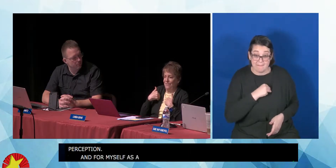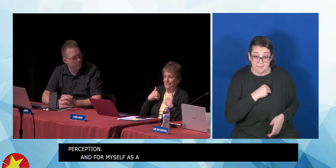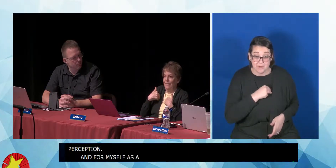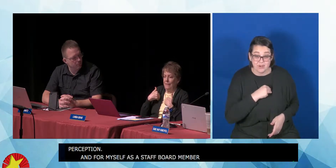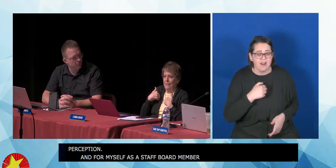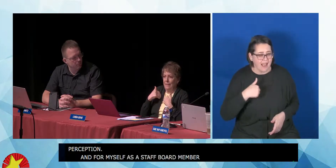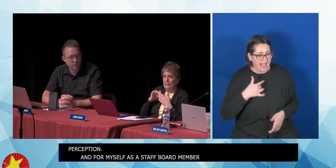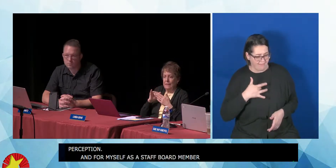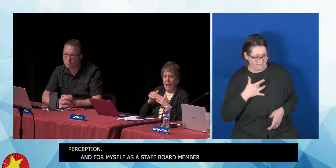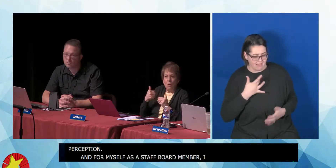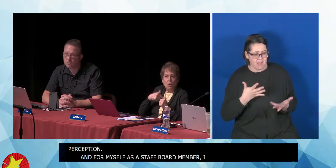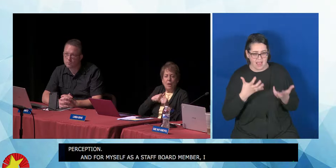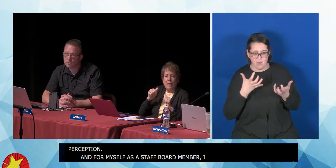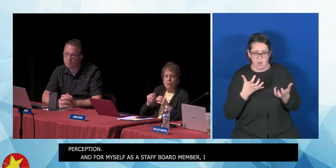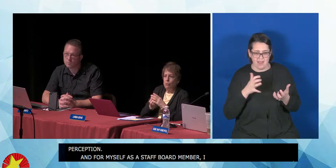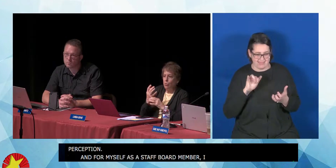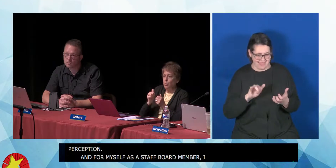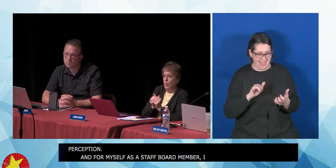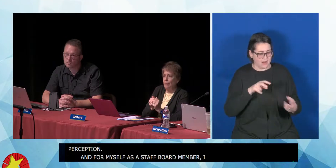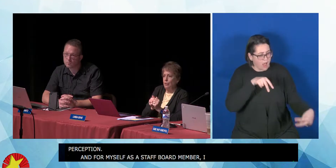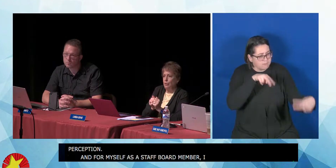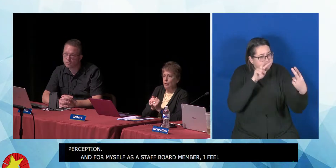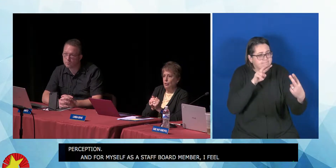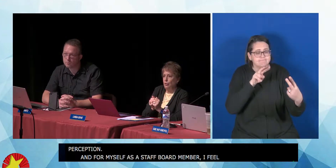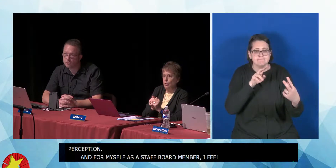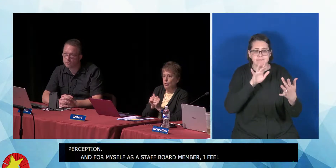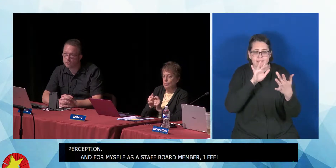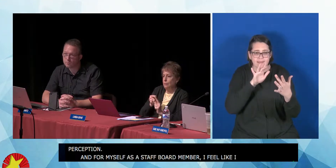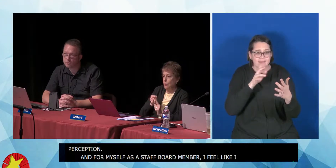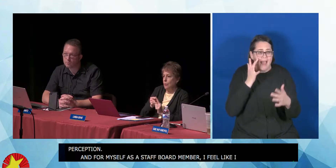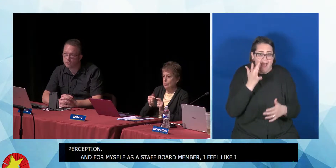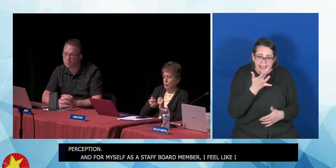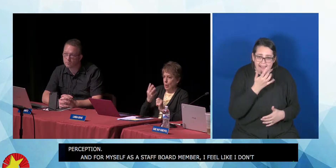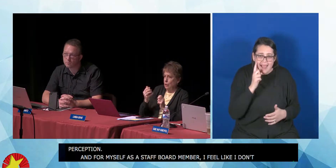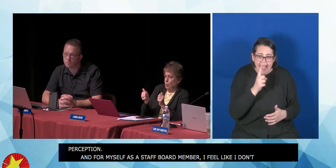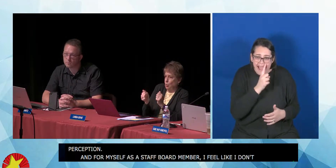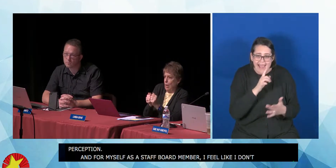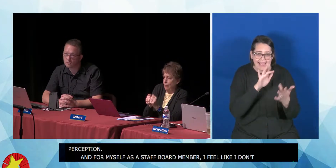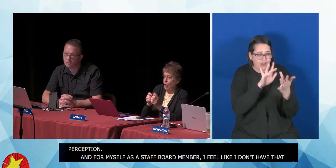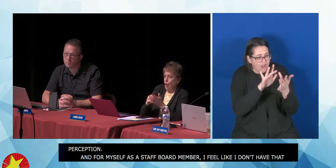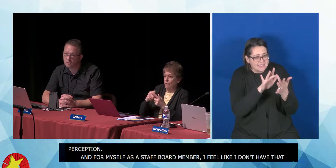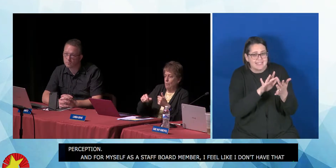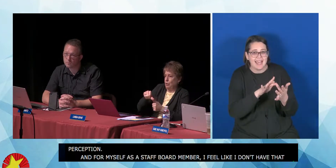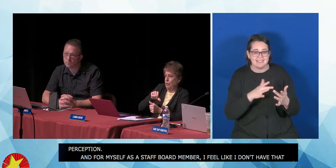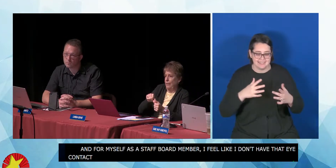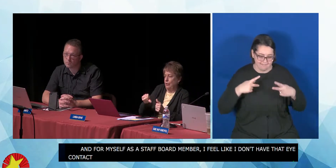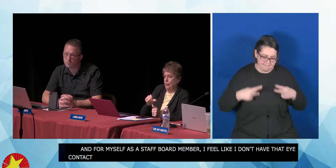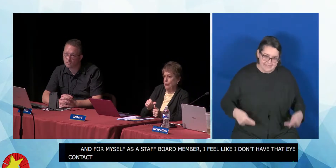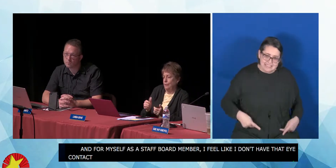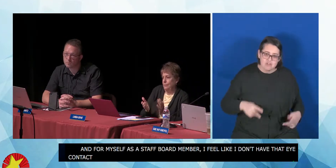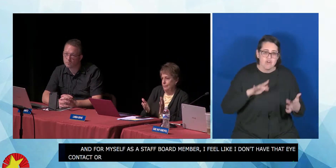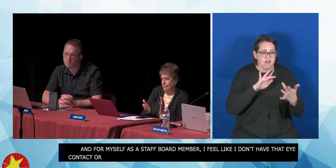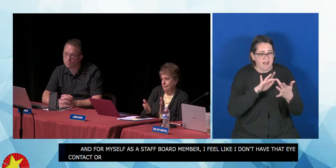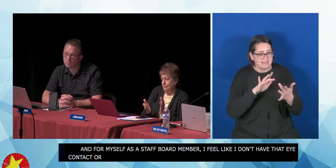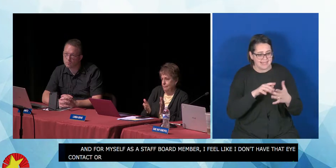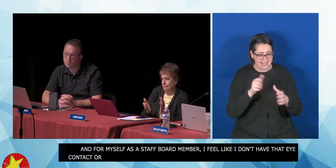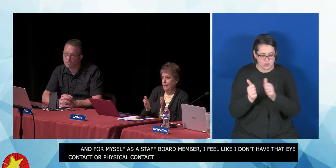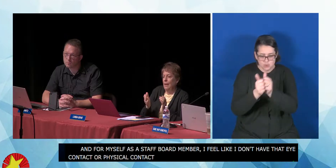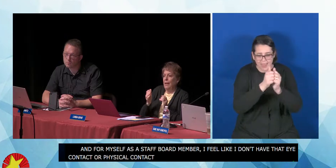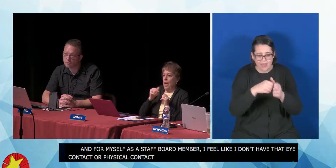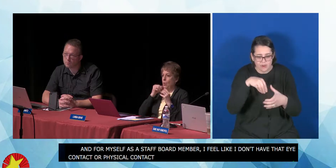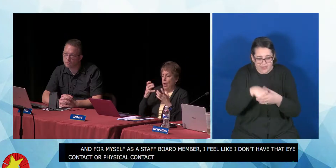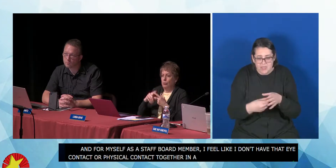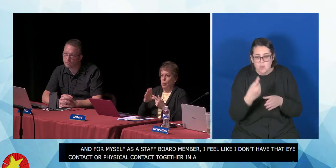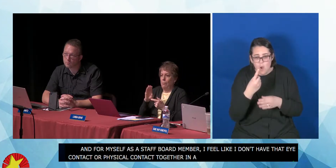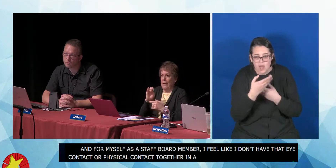really want to have that contact, that eye contact, that physical contact where we can be together in a room and really feed